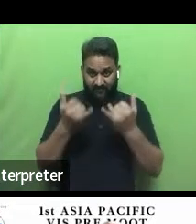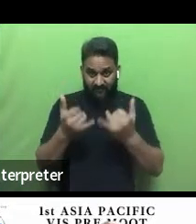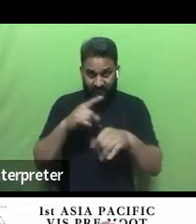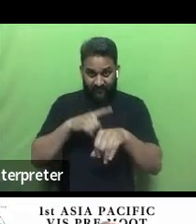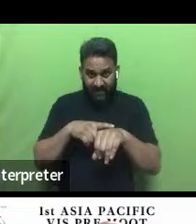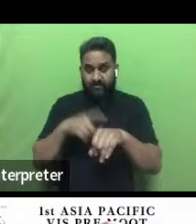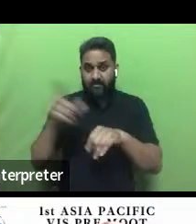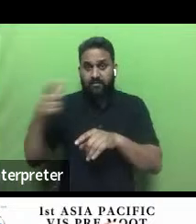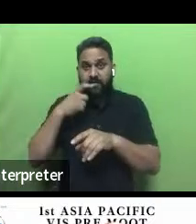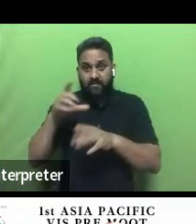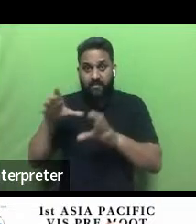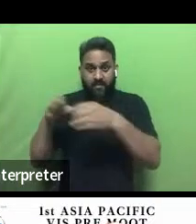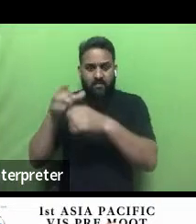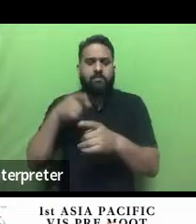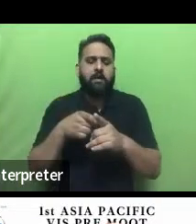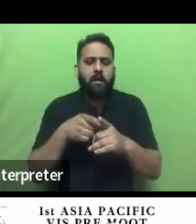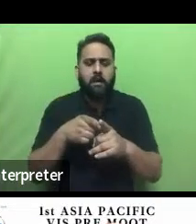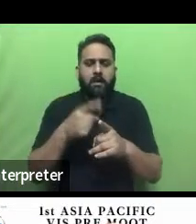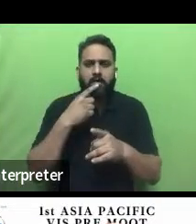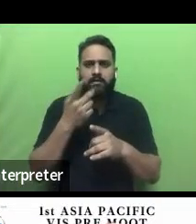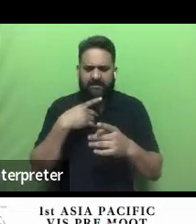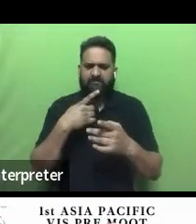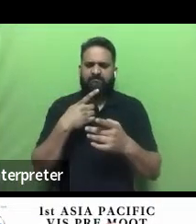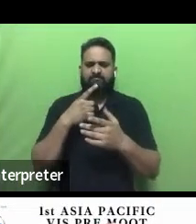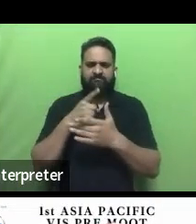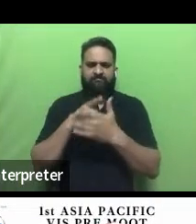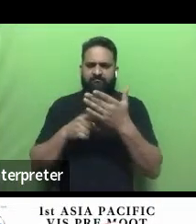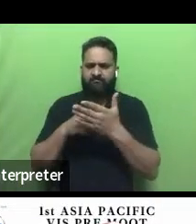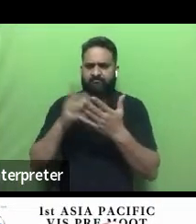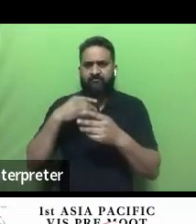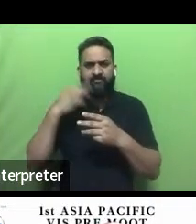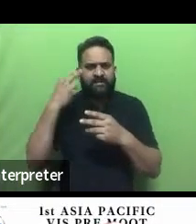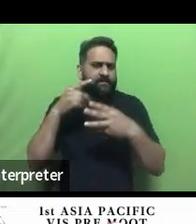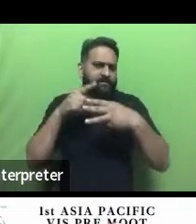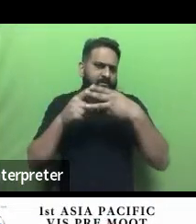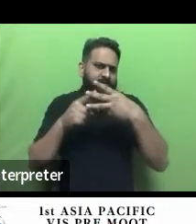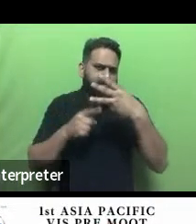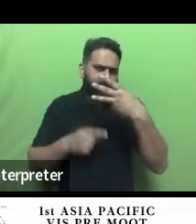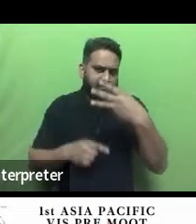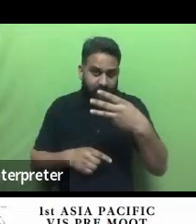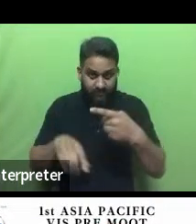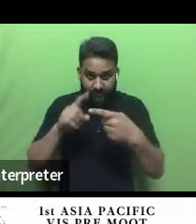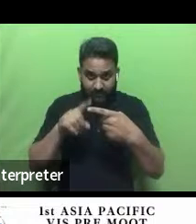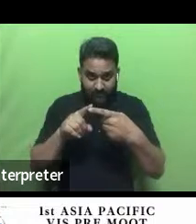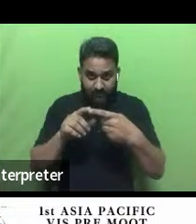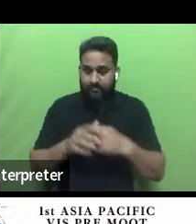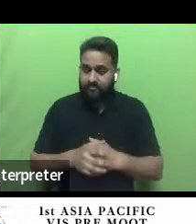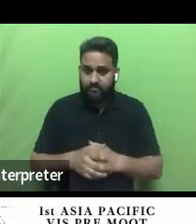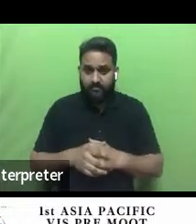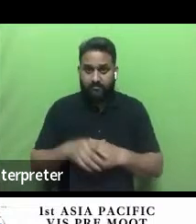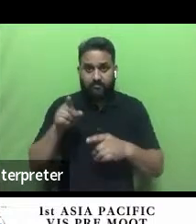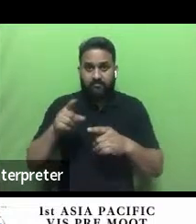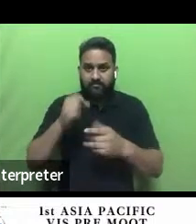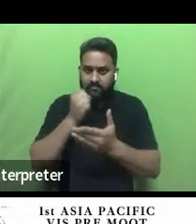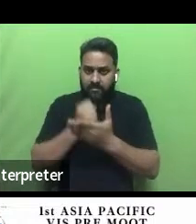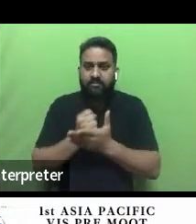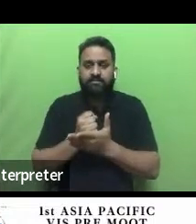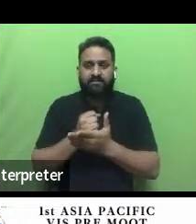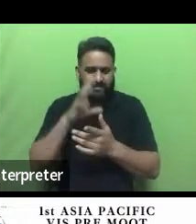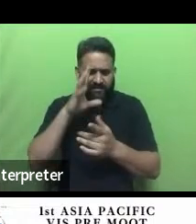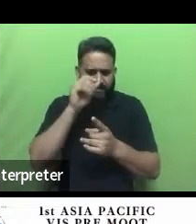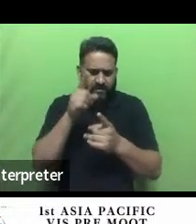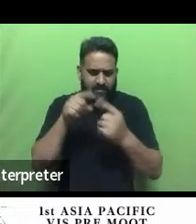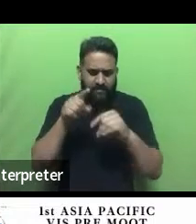claimant adopts herein is incorrect due to 3 reasons. First and foremost, it must be noted that even